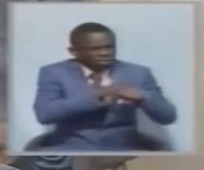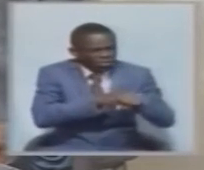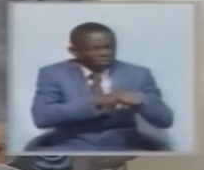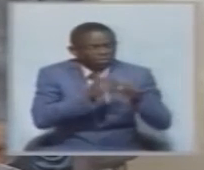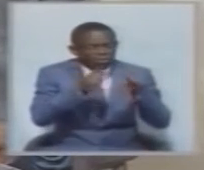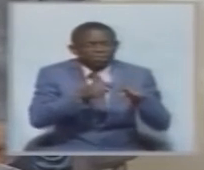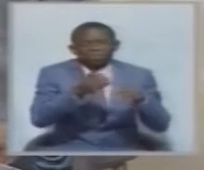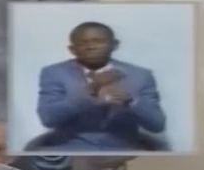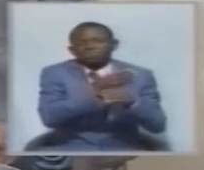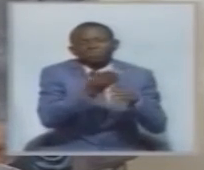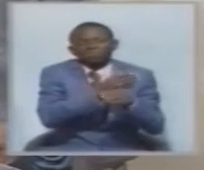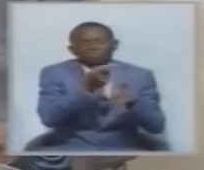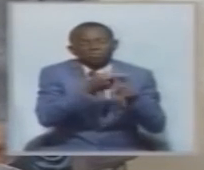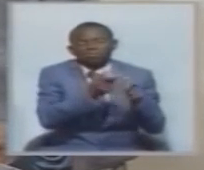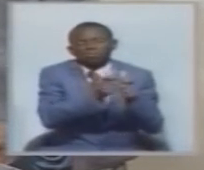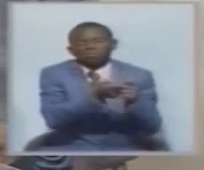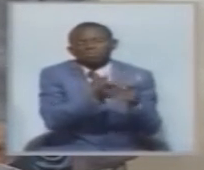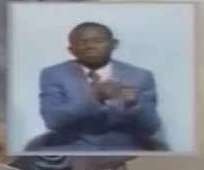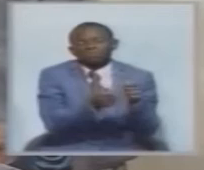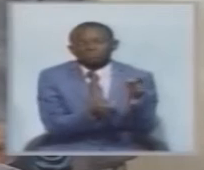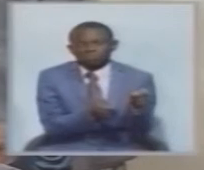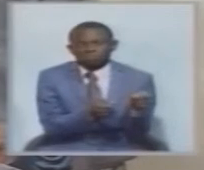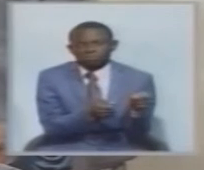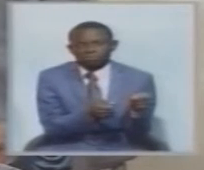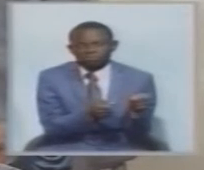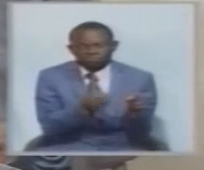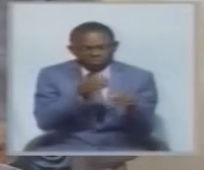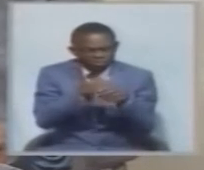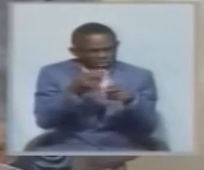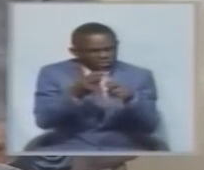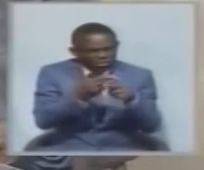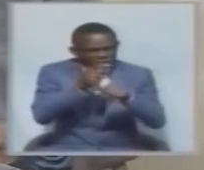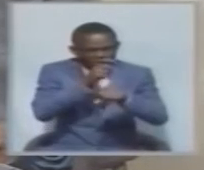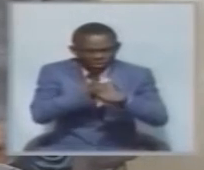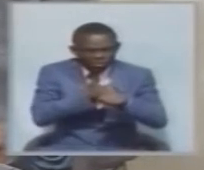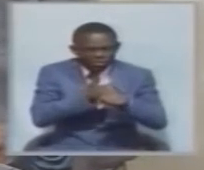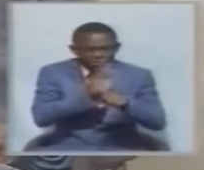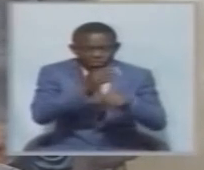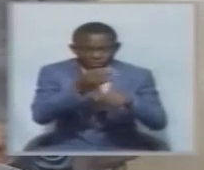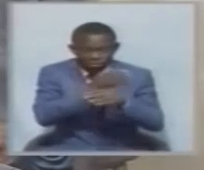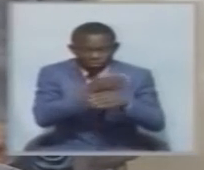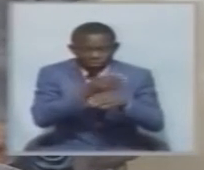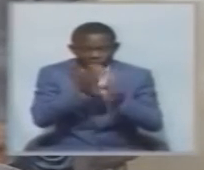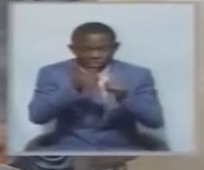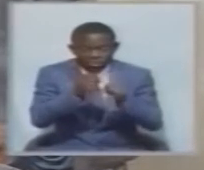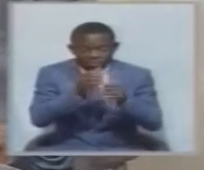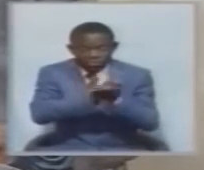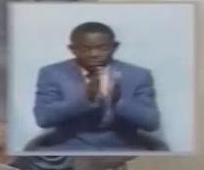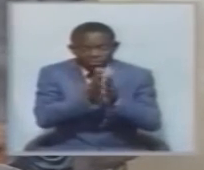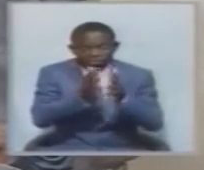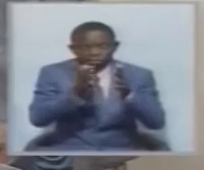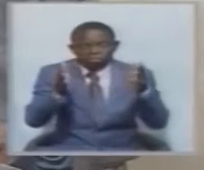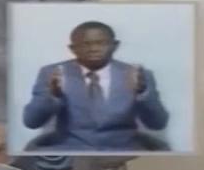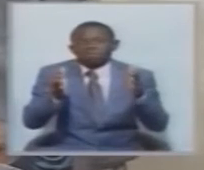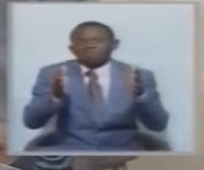expand, you know, what you are growing in a short period of time, you'll be able to actually generate more money than we are